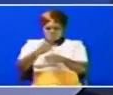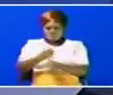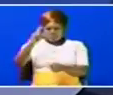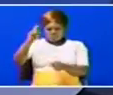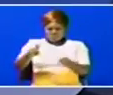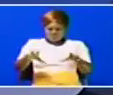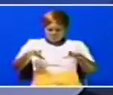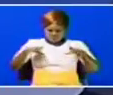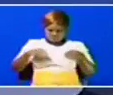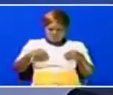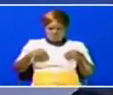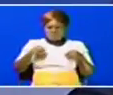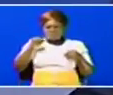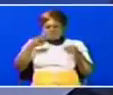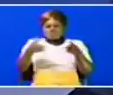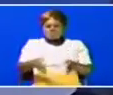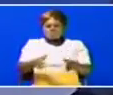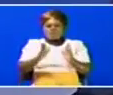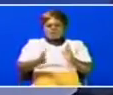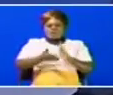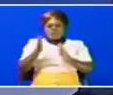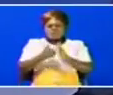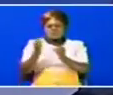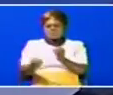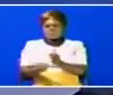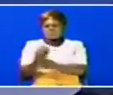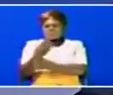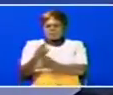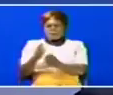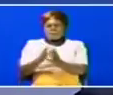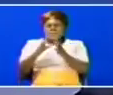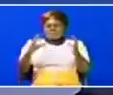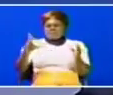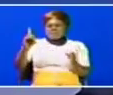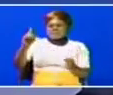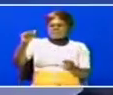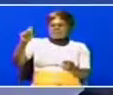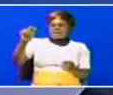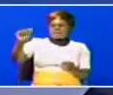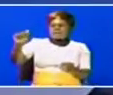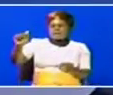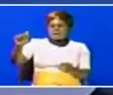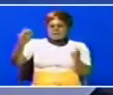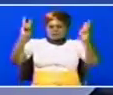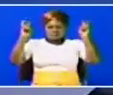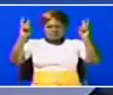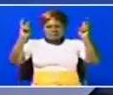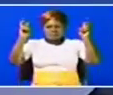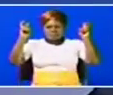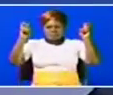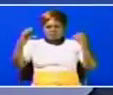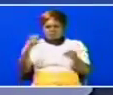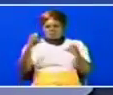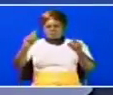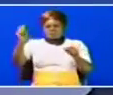must embrace for a new phenomena that is fast emerging, dubbed big data. That was the overriding theme at the Actuarial Society of